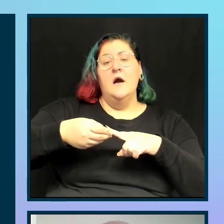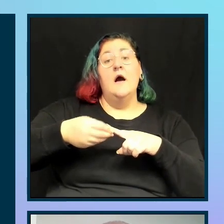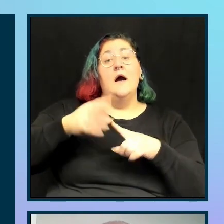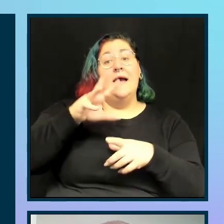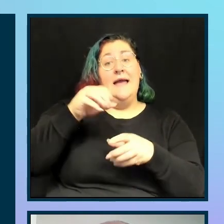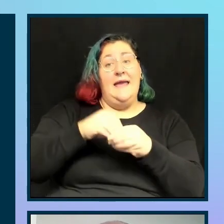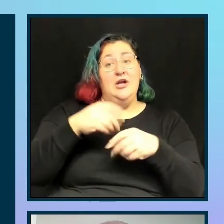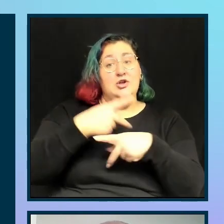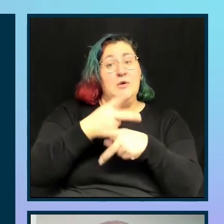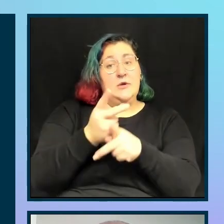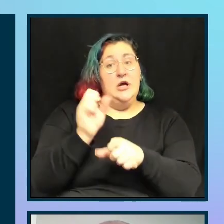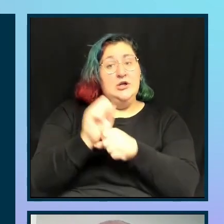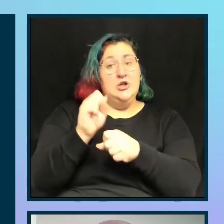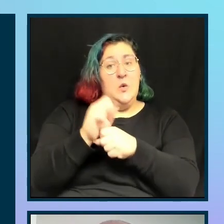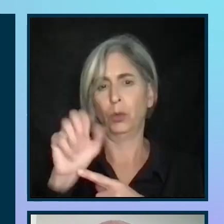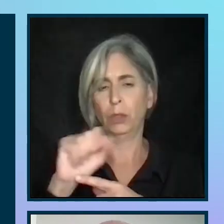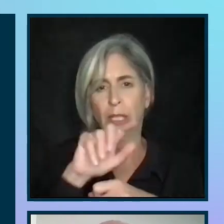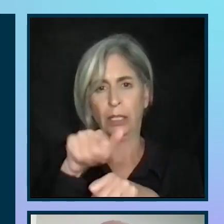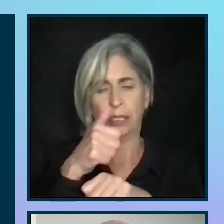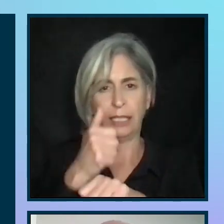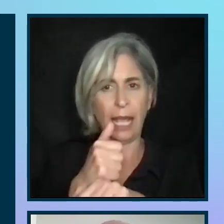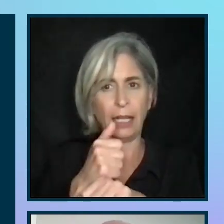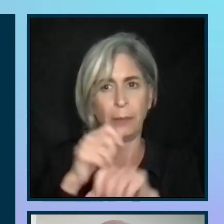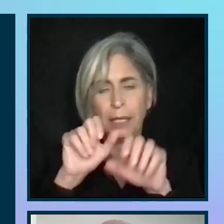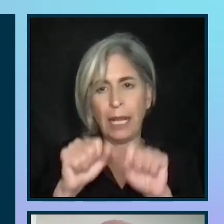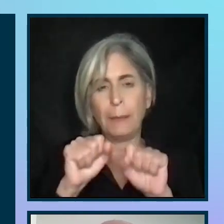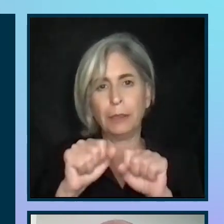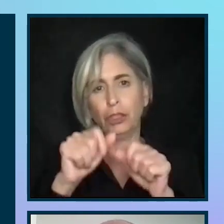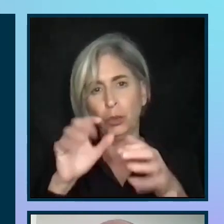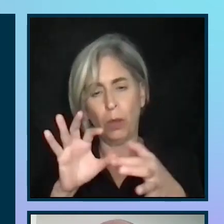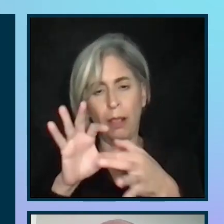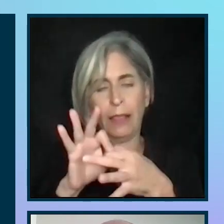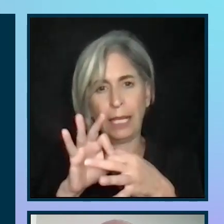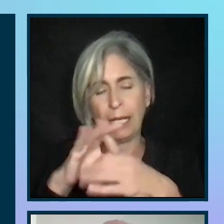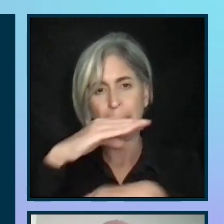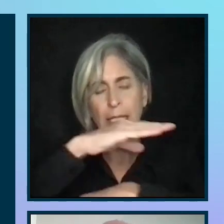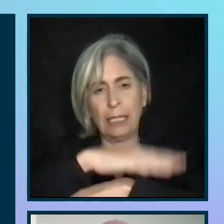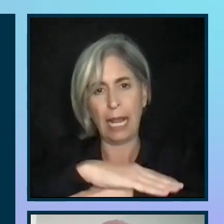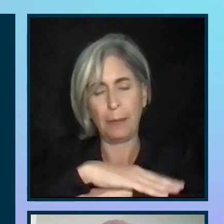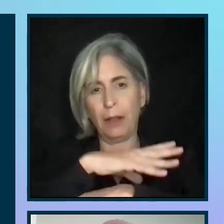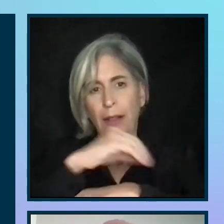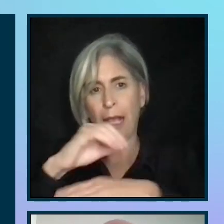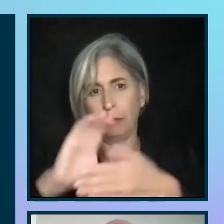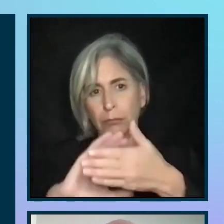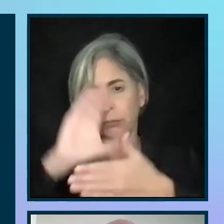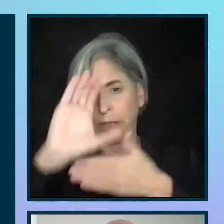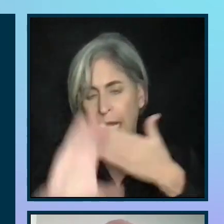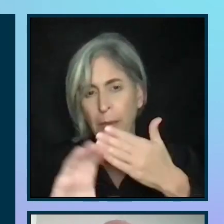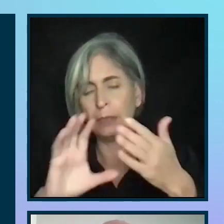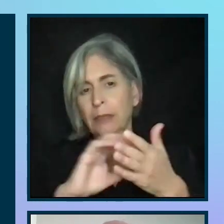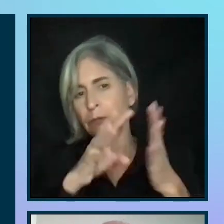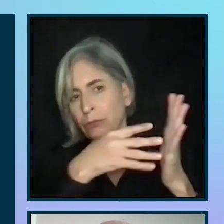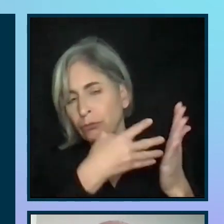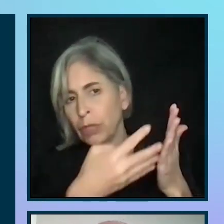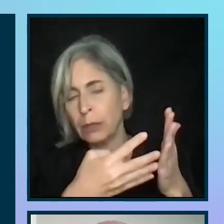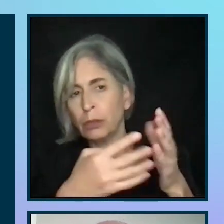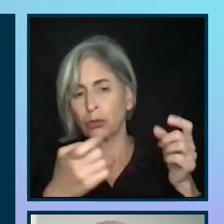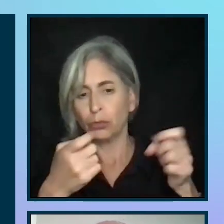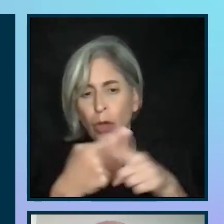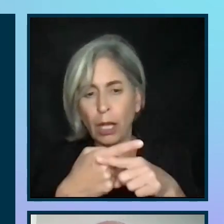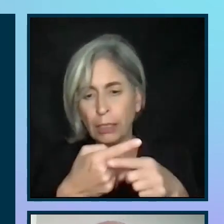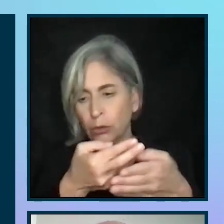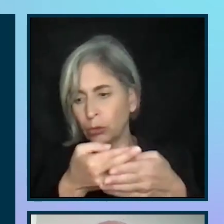have tools that are set to be able to link tables and to link figures, to